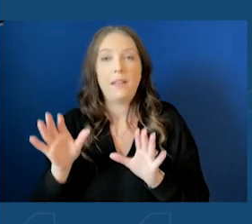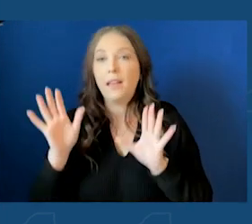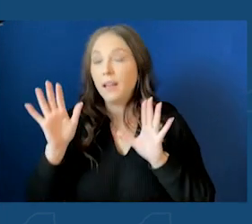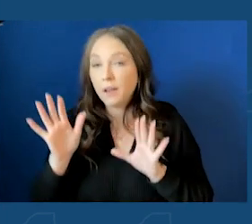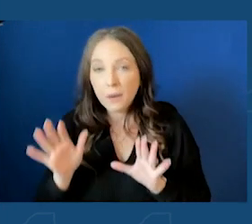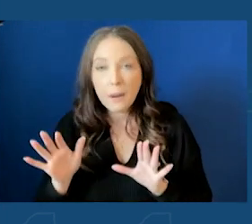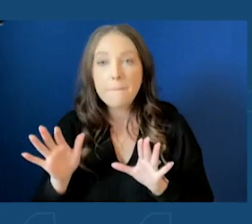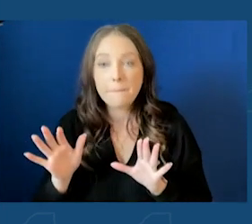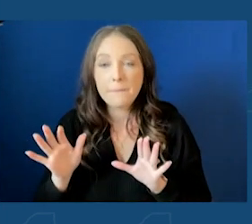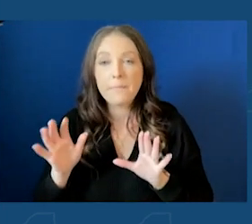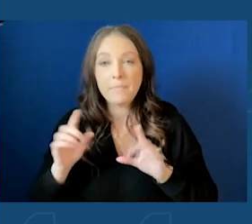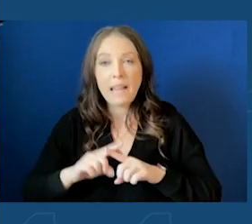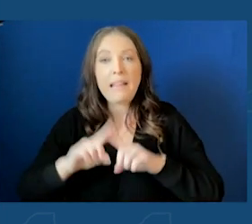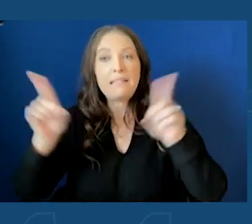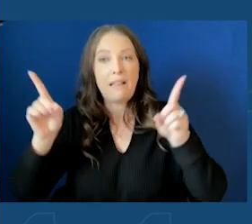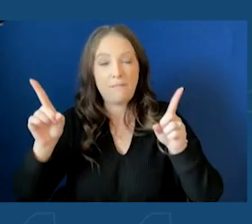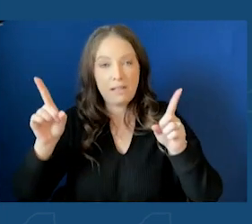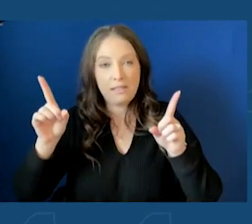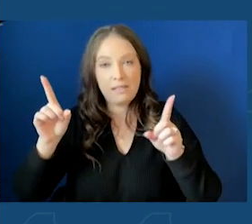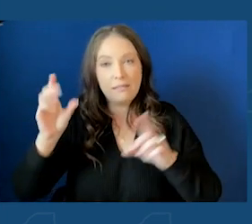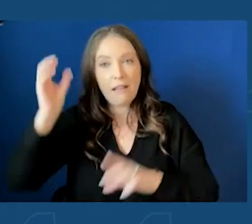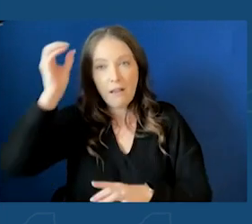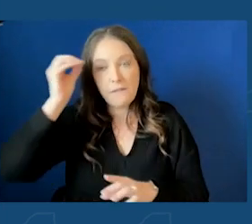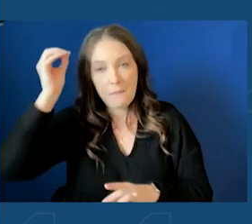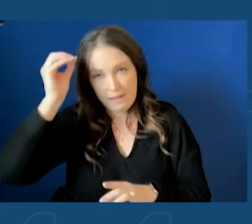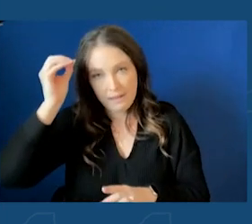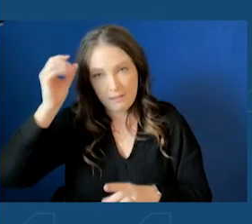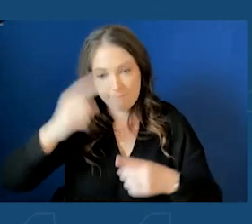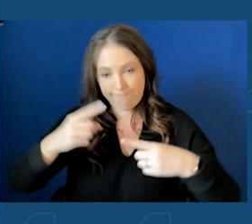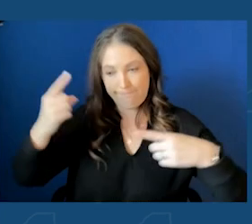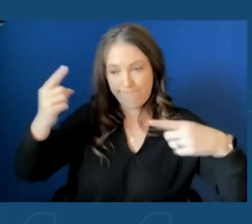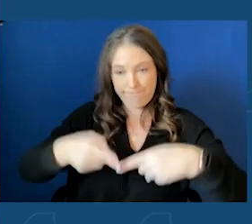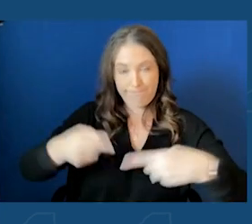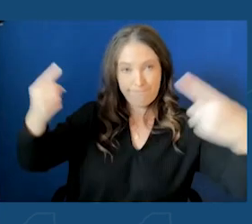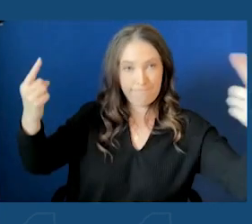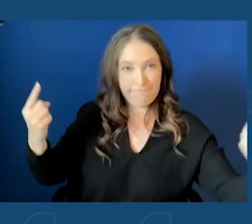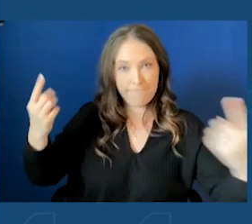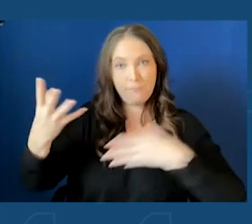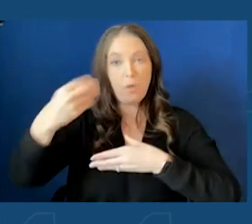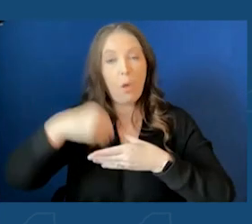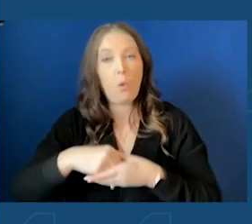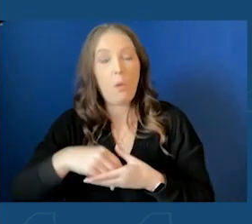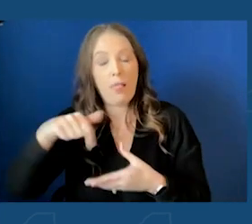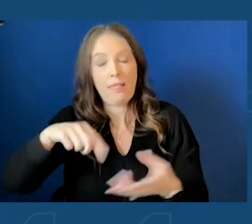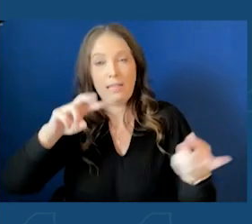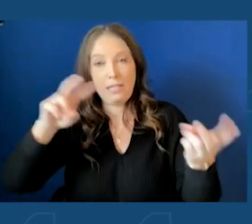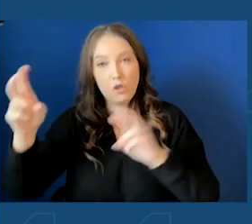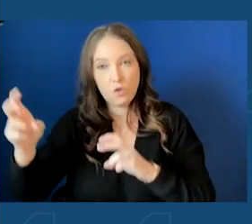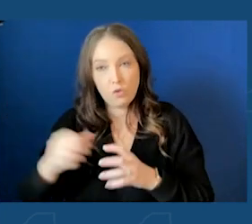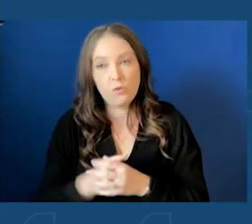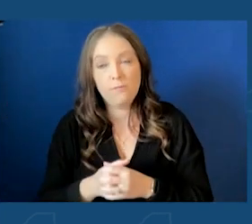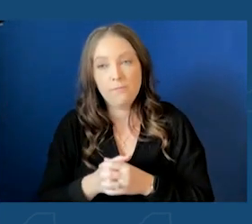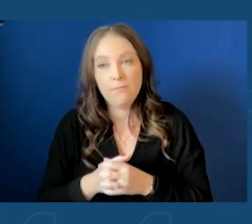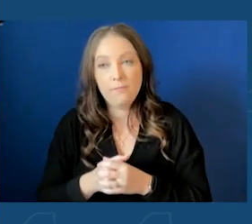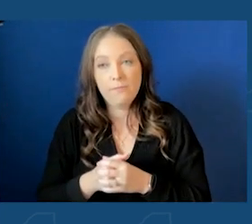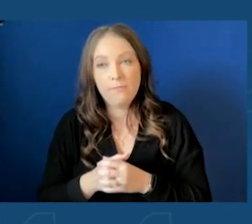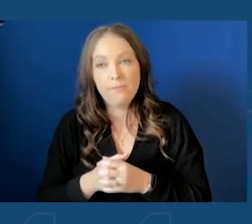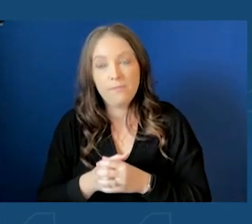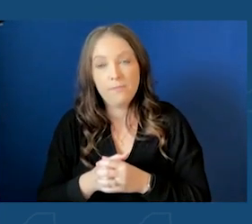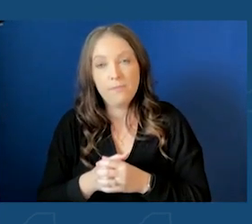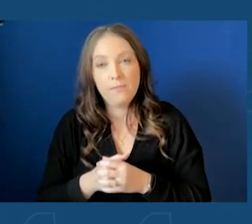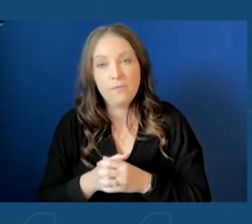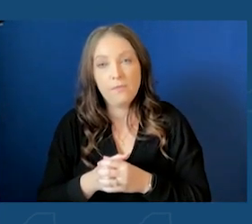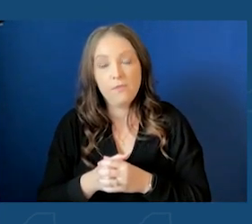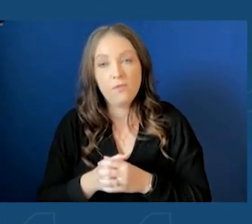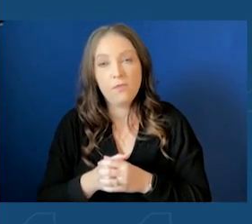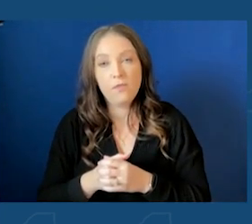differences of opinion on every issue that really matters to people, and including the issue we're talking about right now, is that there is no